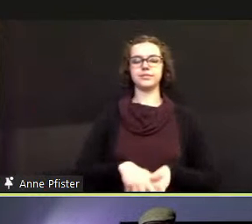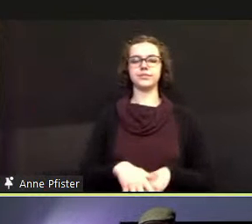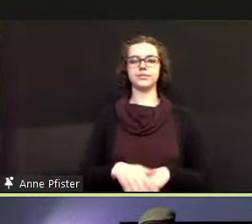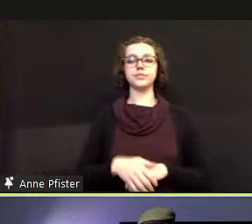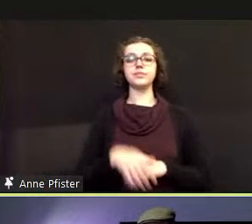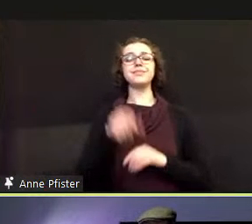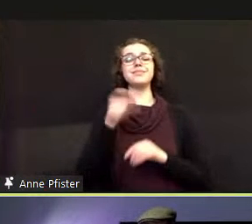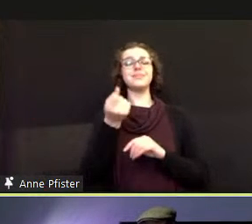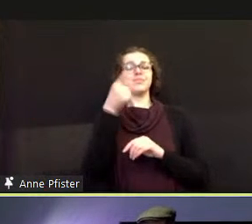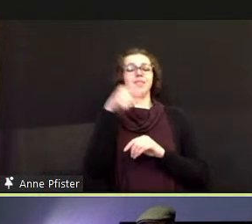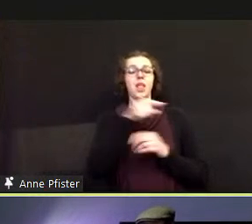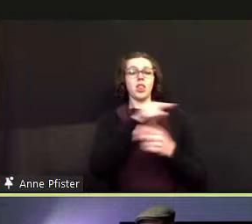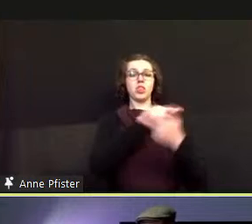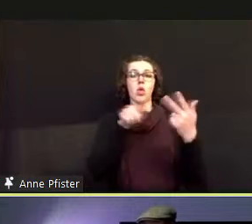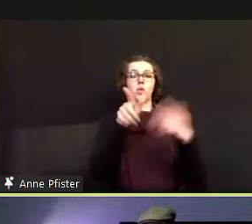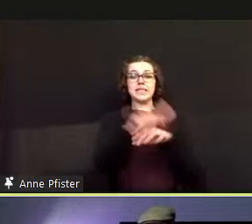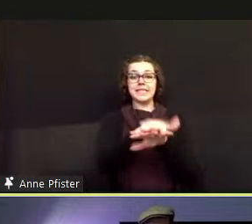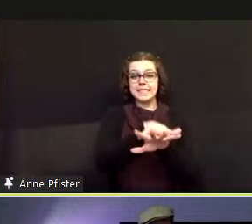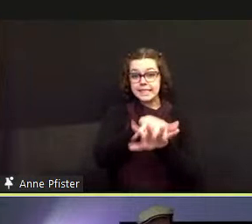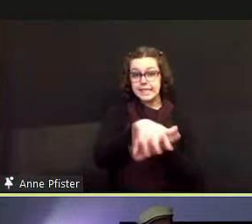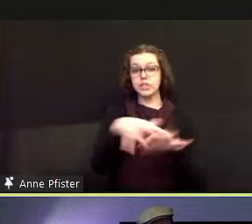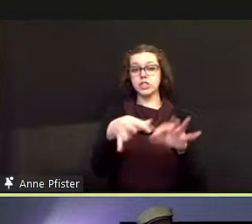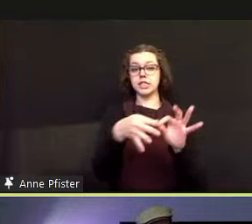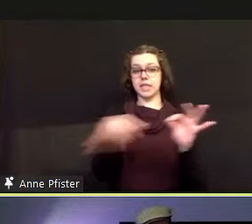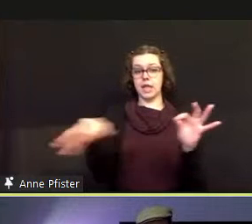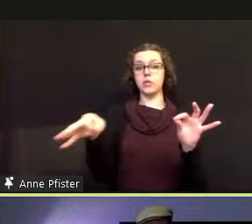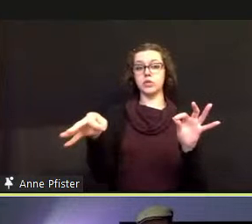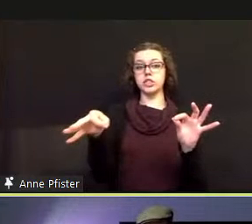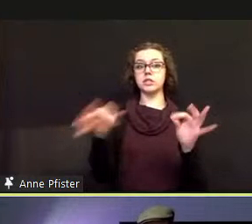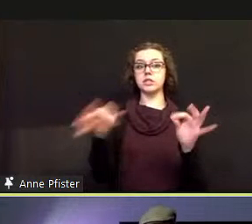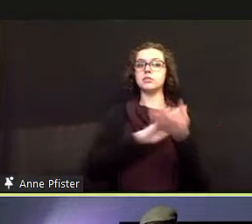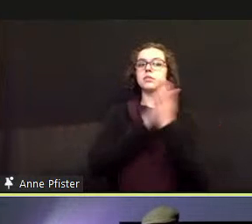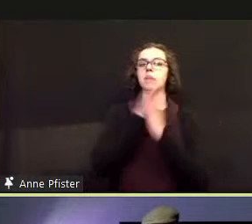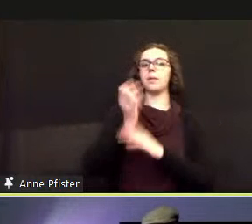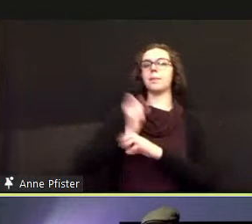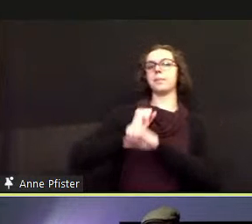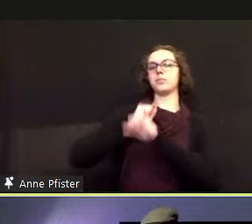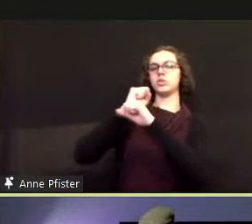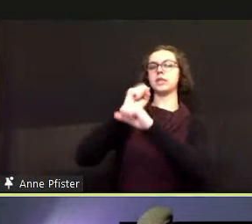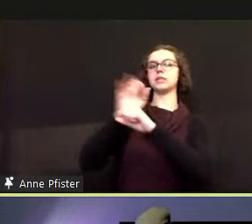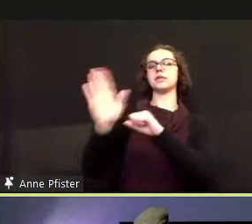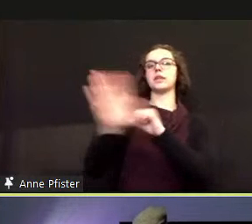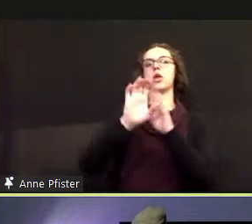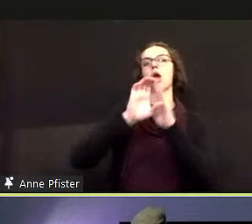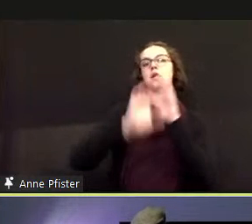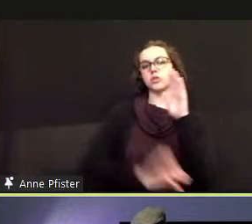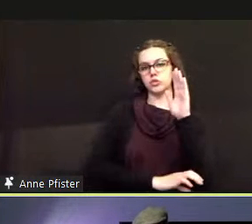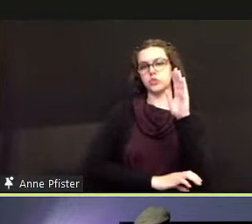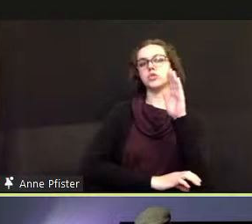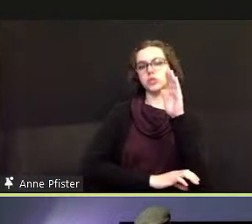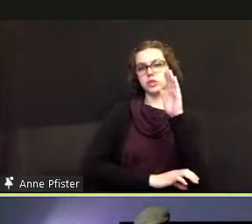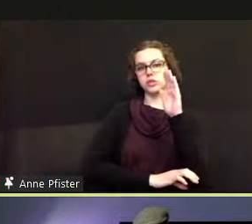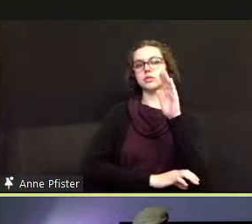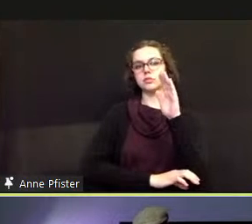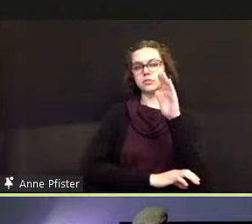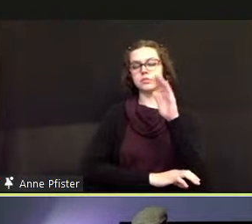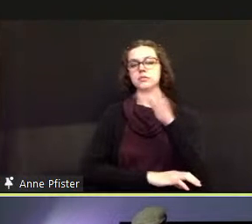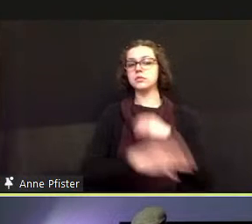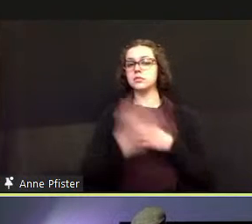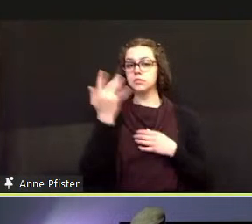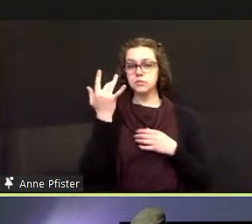these languages were eventually protected in the Constitution after the